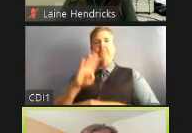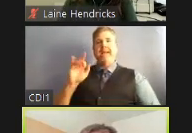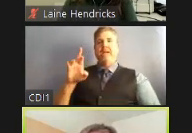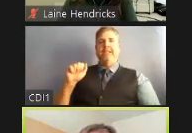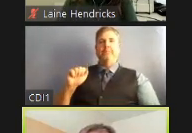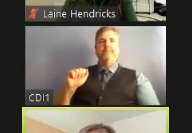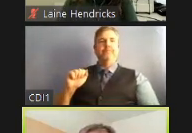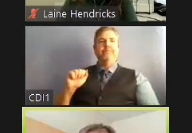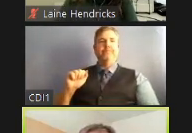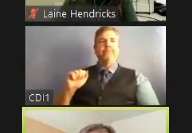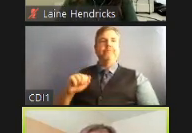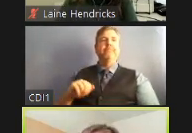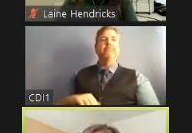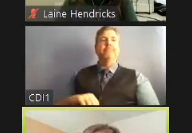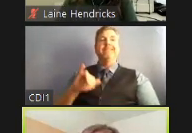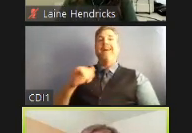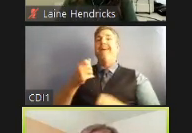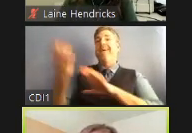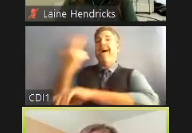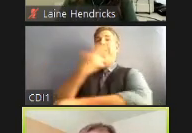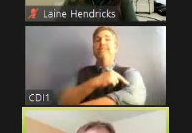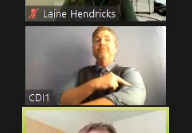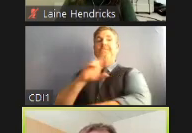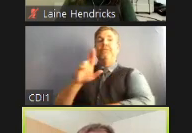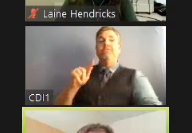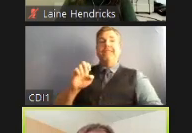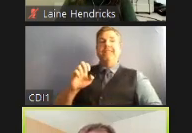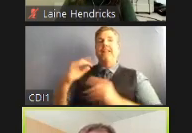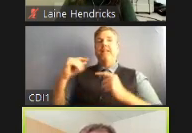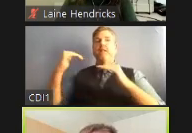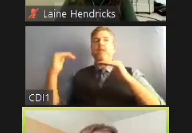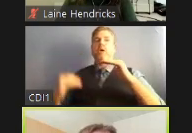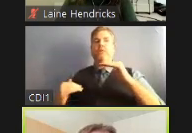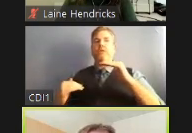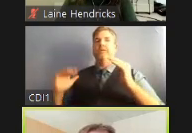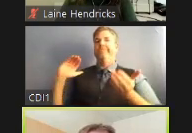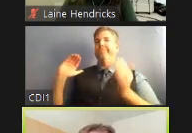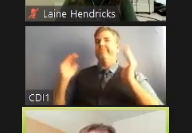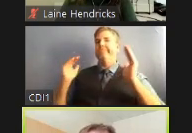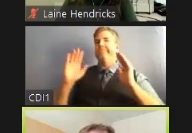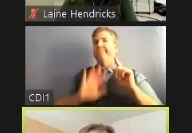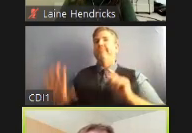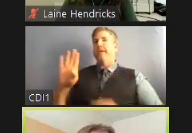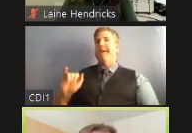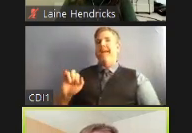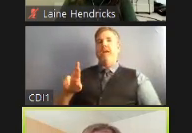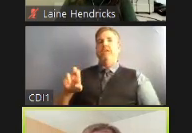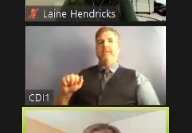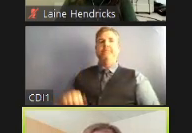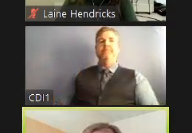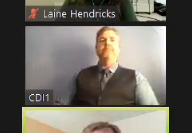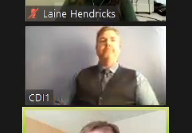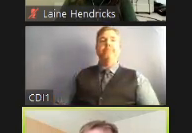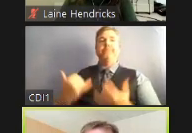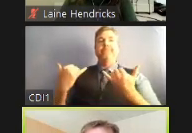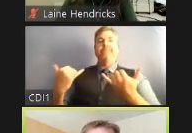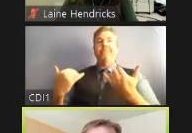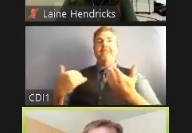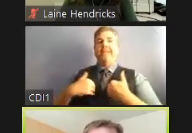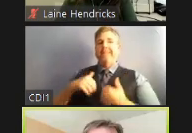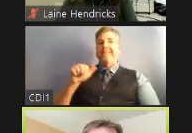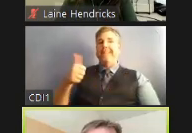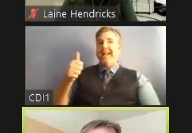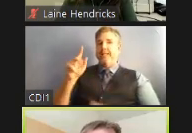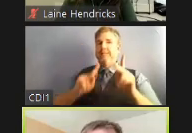than most other Bay Area counties. And if we take today's numbers, which is 10 in the hospital, we actually have the lowest hospitalization rate